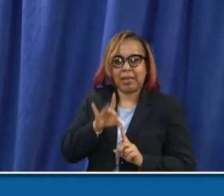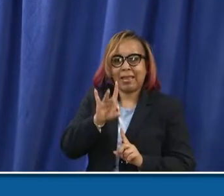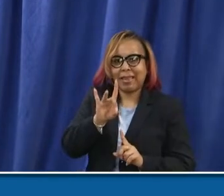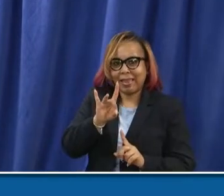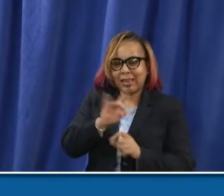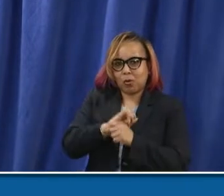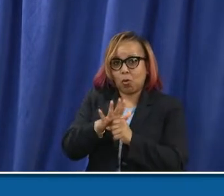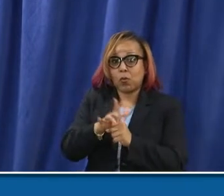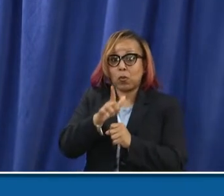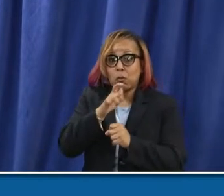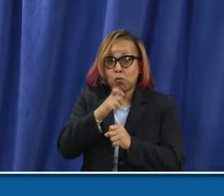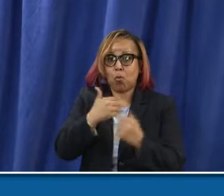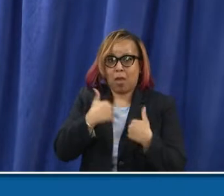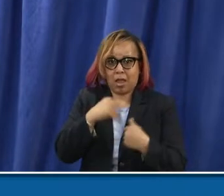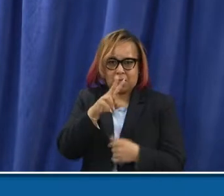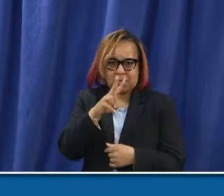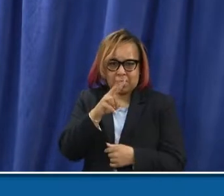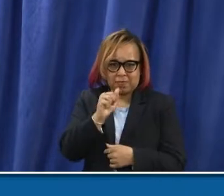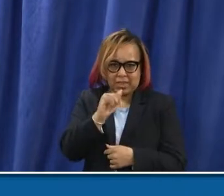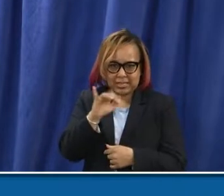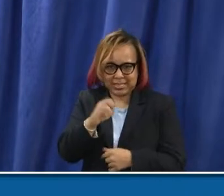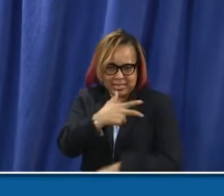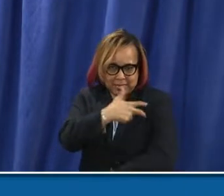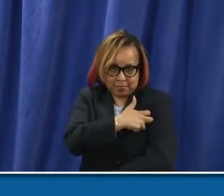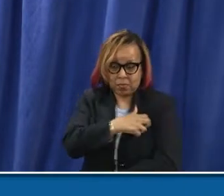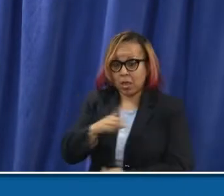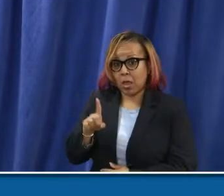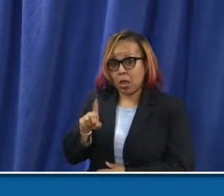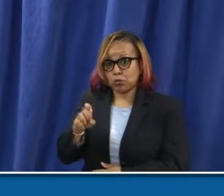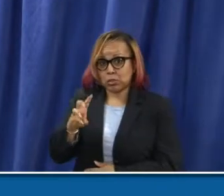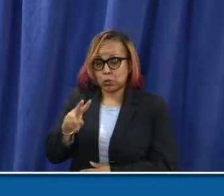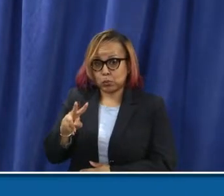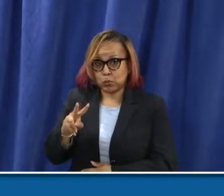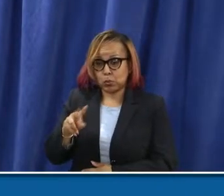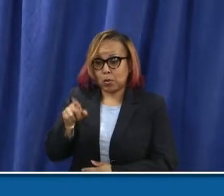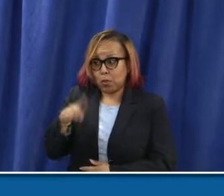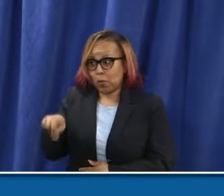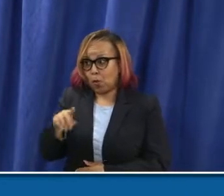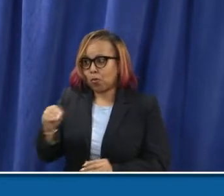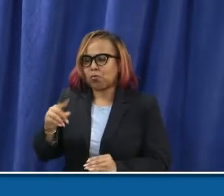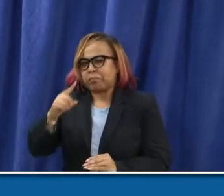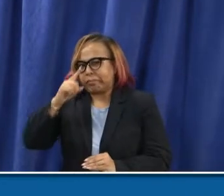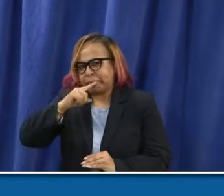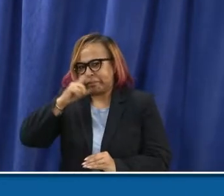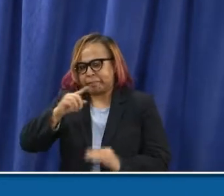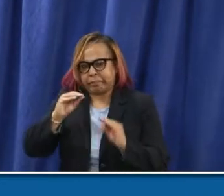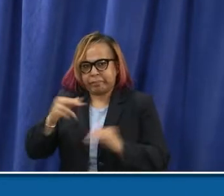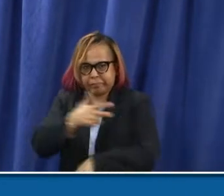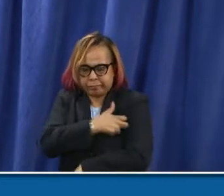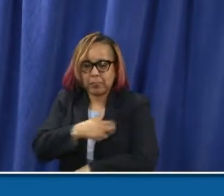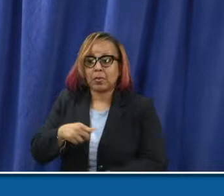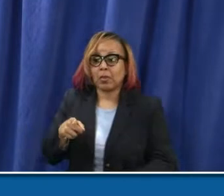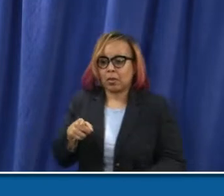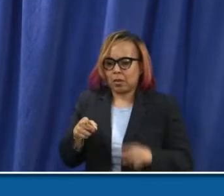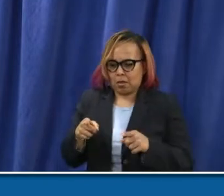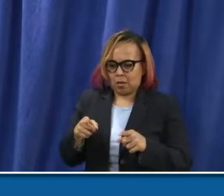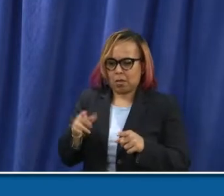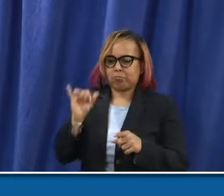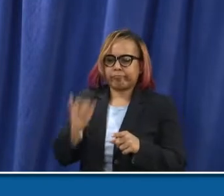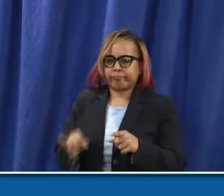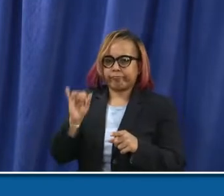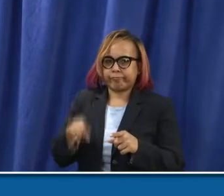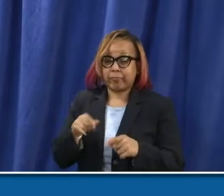who got the vaccine and 162 cases of COVID in people who got the placebo. So that's how we know the vaccine